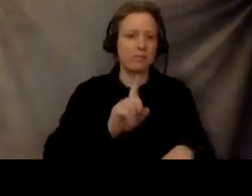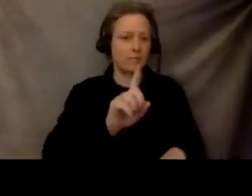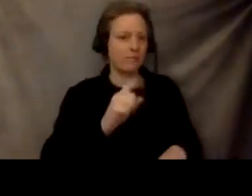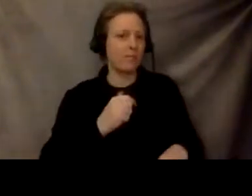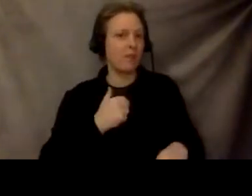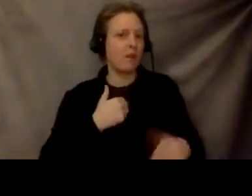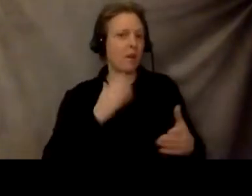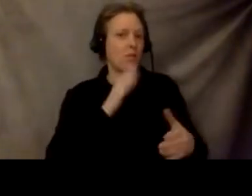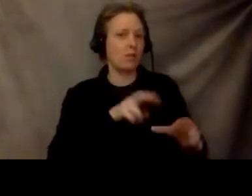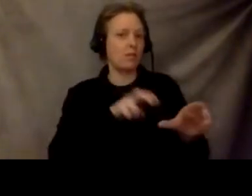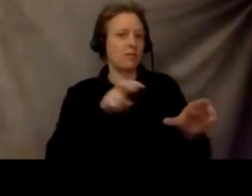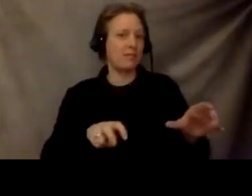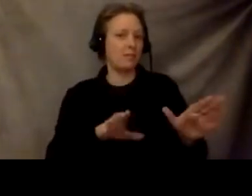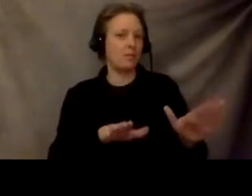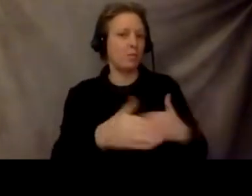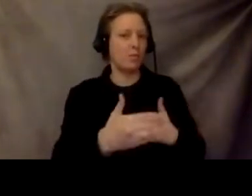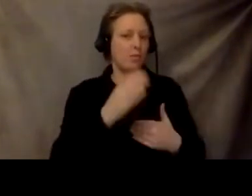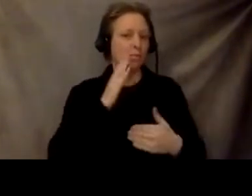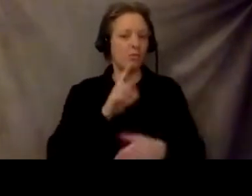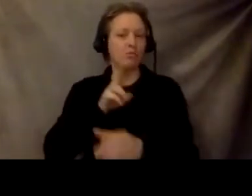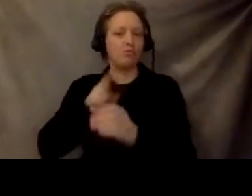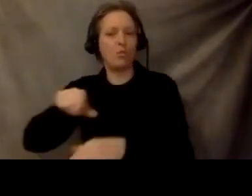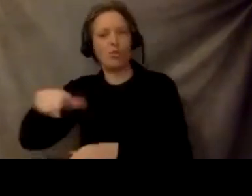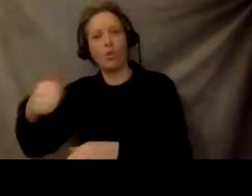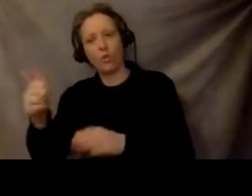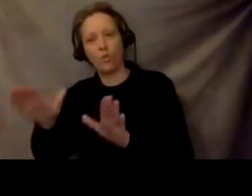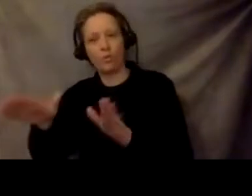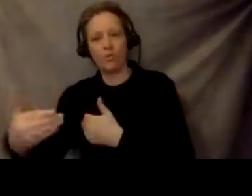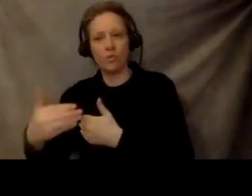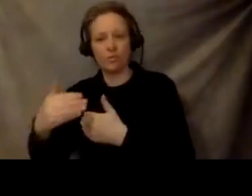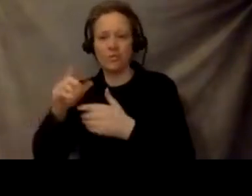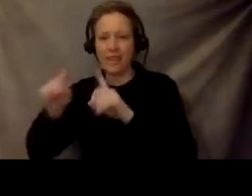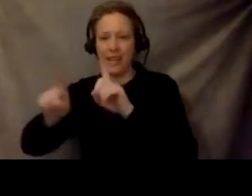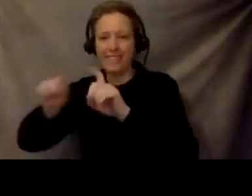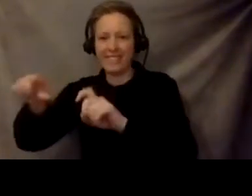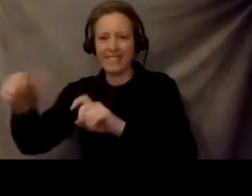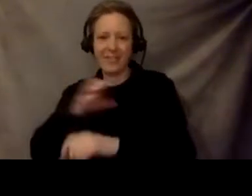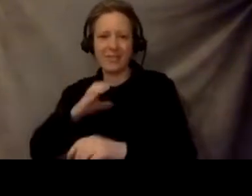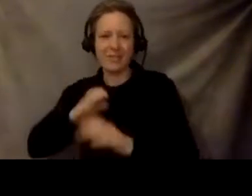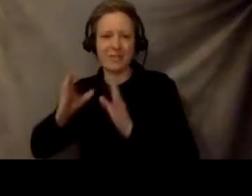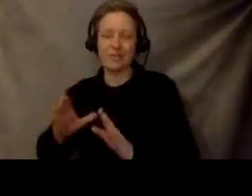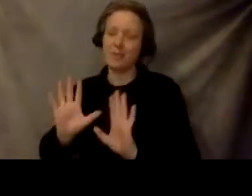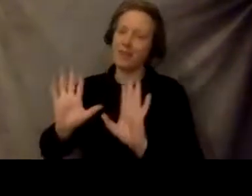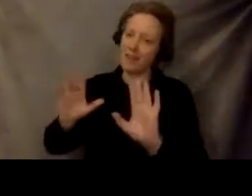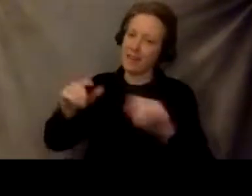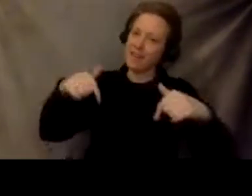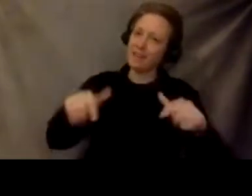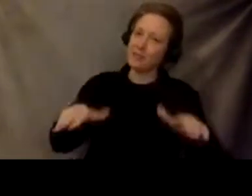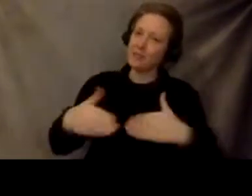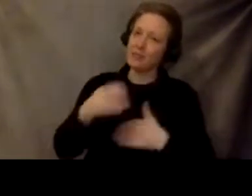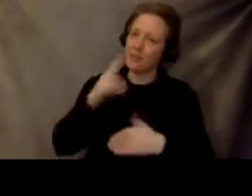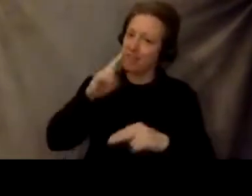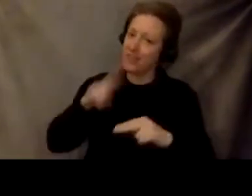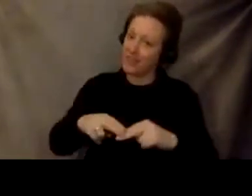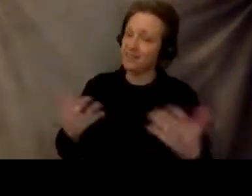commissioners. Well, this is the fun one, but okay, I understand. I know.